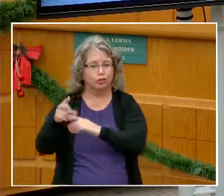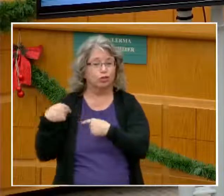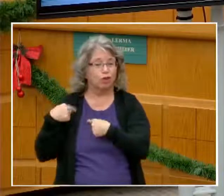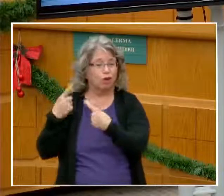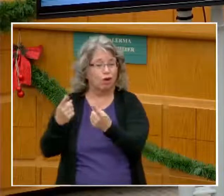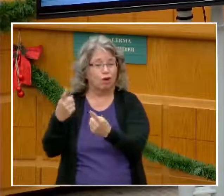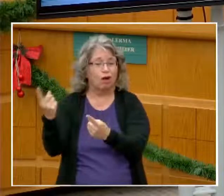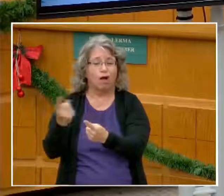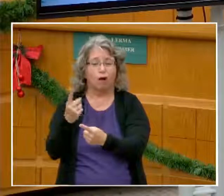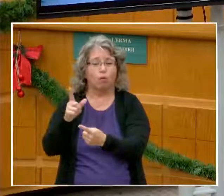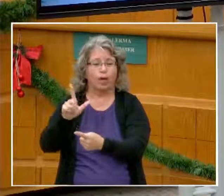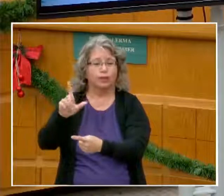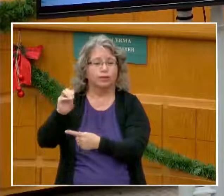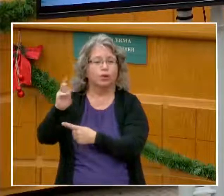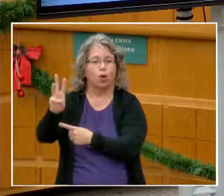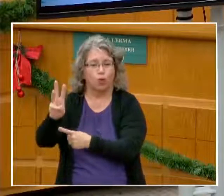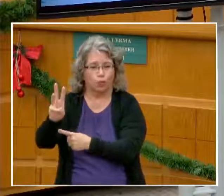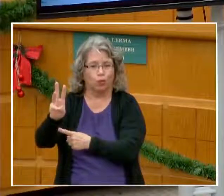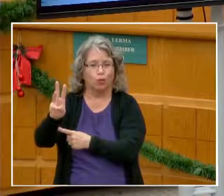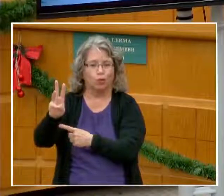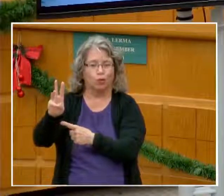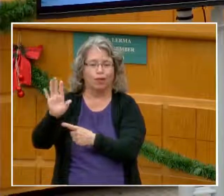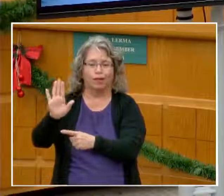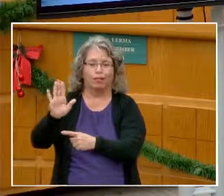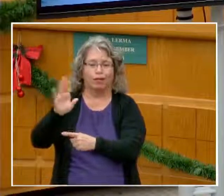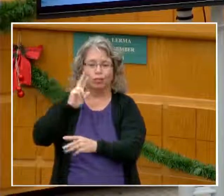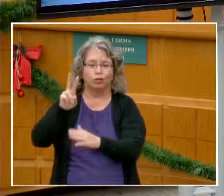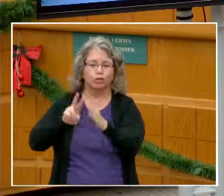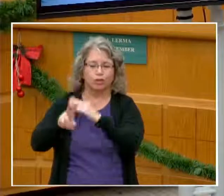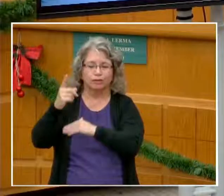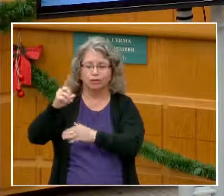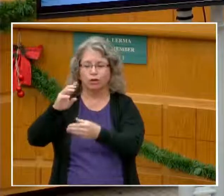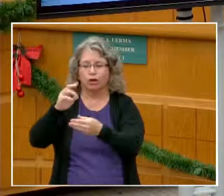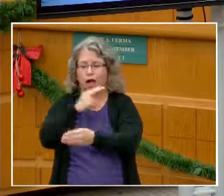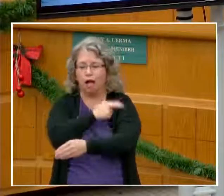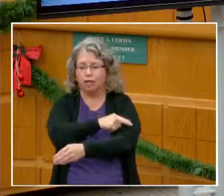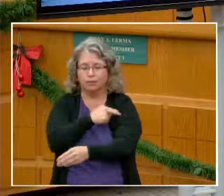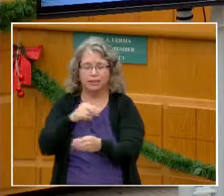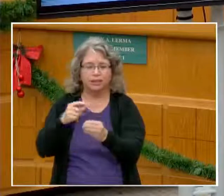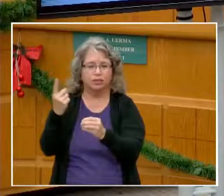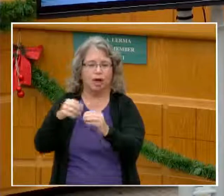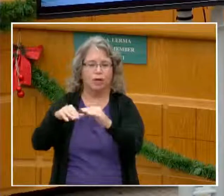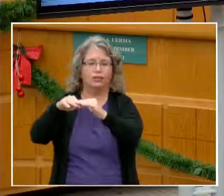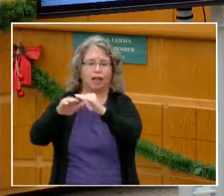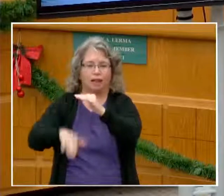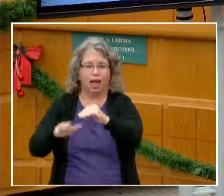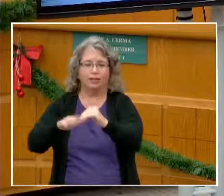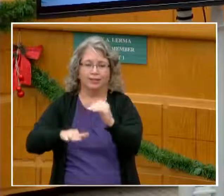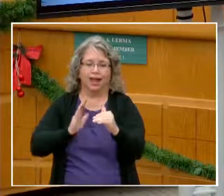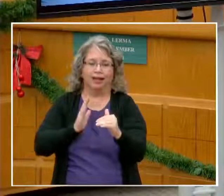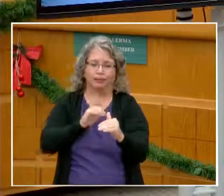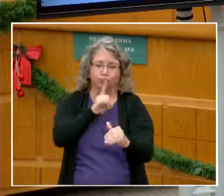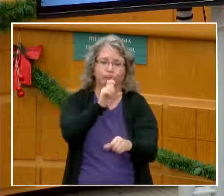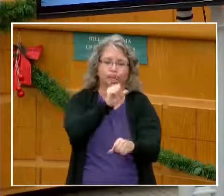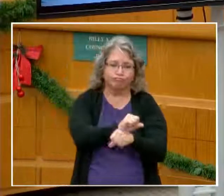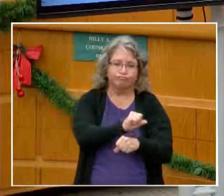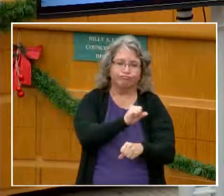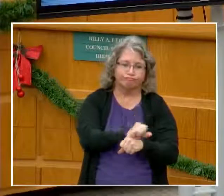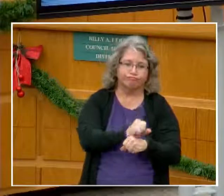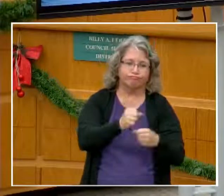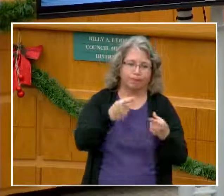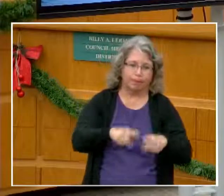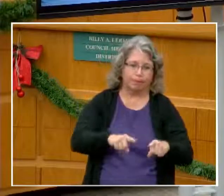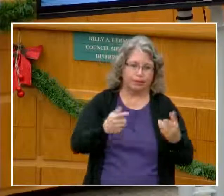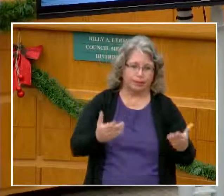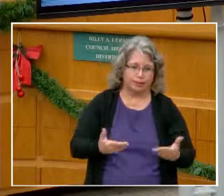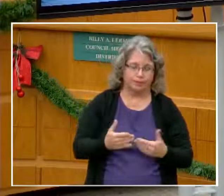previous waves that I've been watching this, their projection for hospitalizations has been lower than what we actually experienced. So that being said,